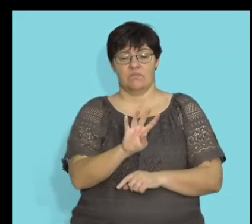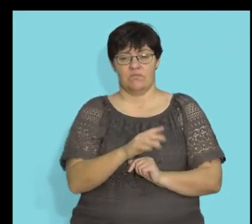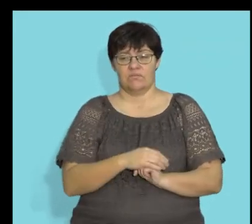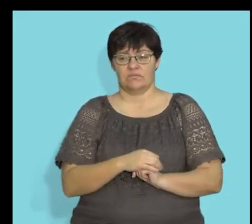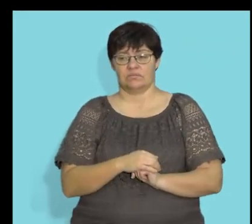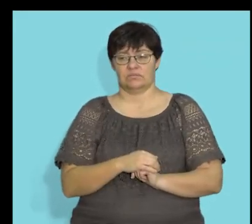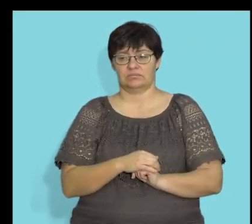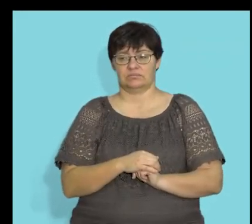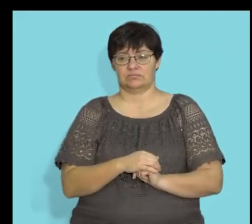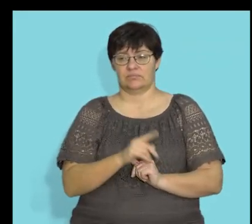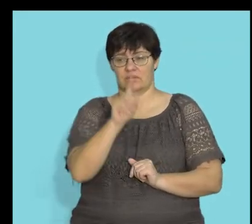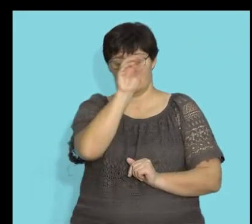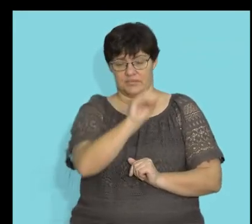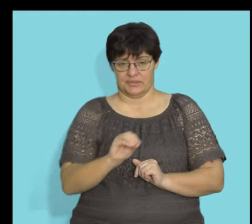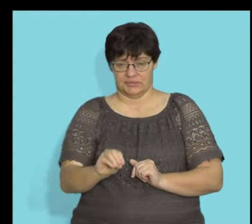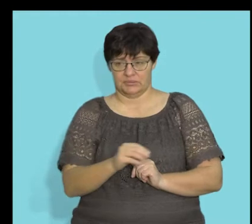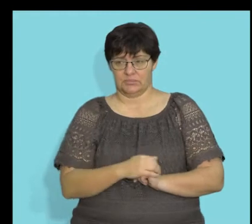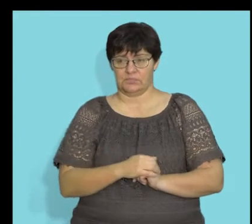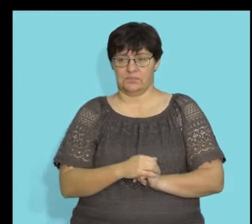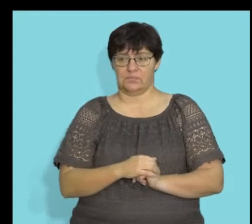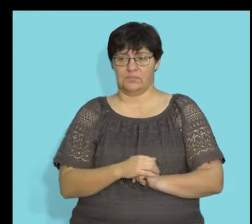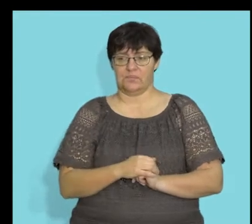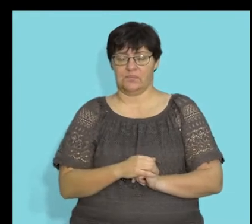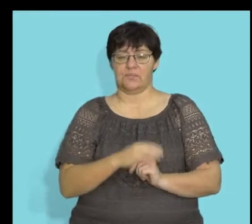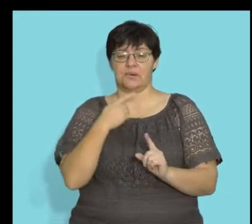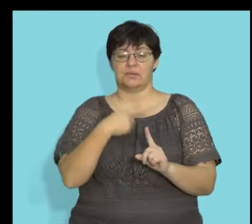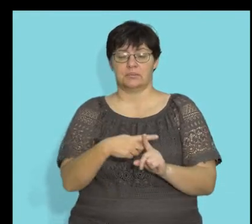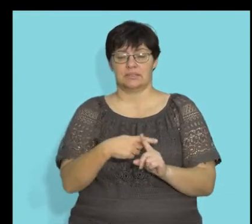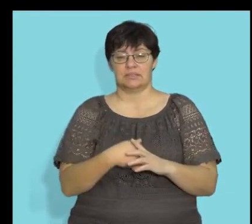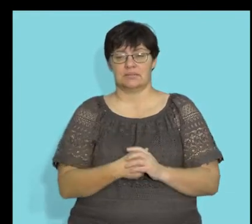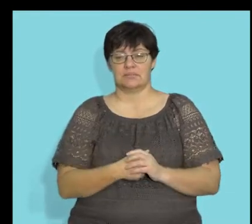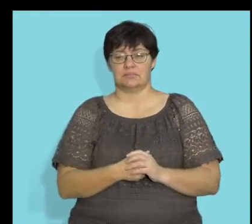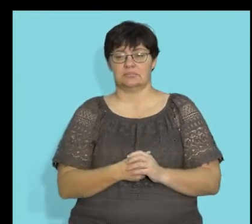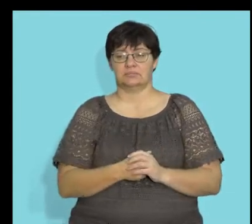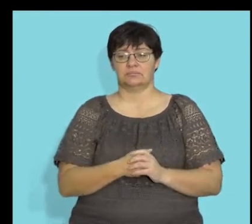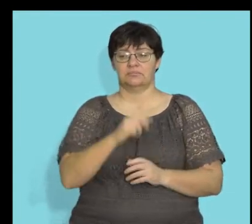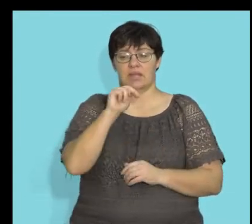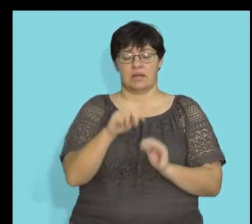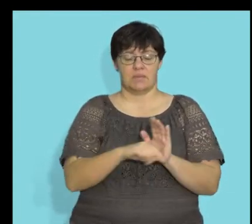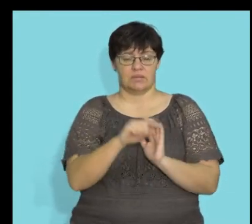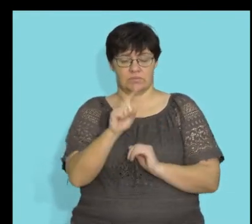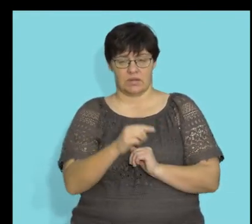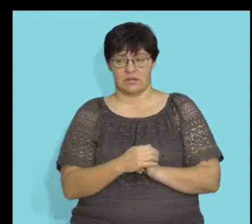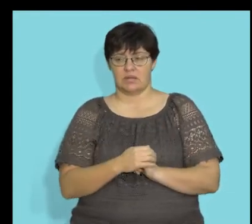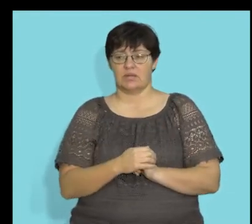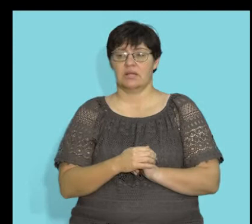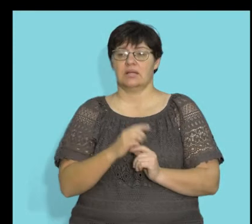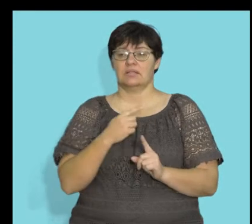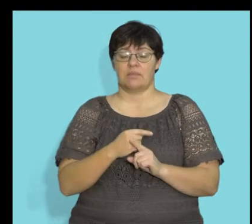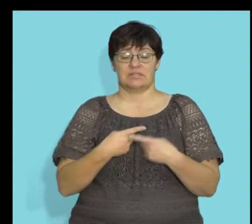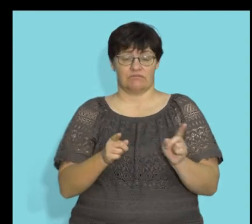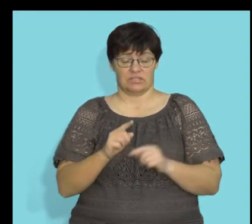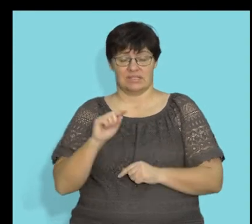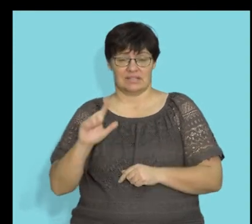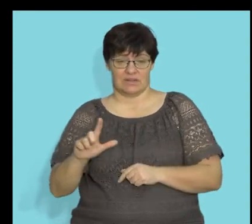4, substituting in my A over here, plus n minus 1 times my